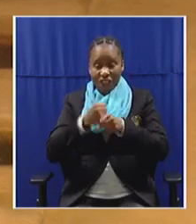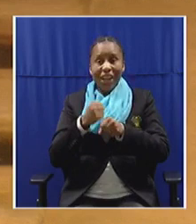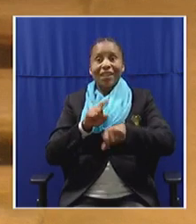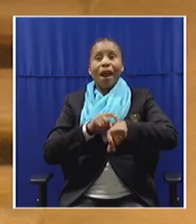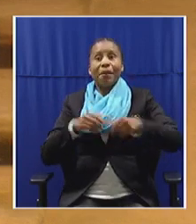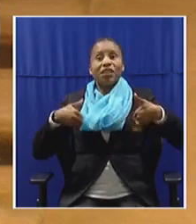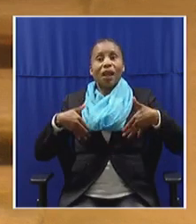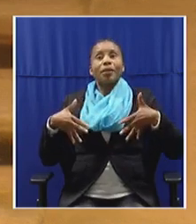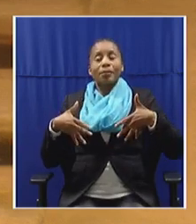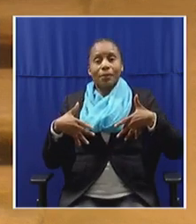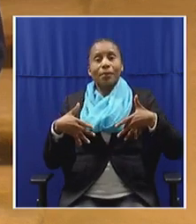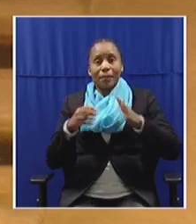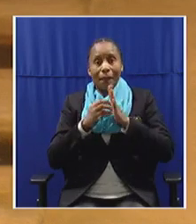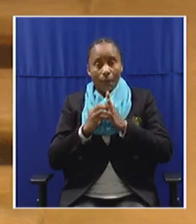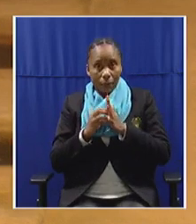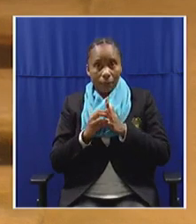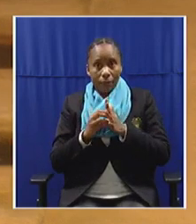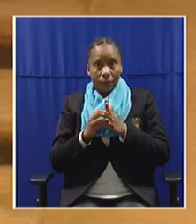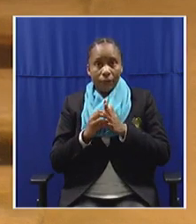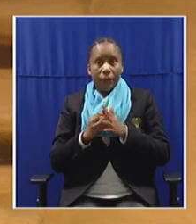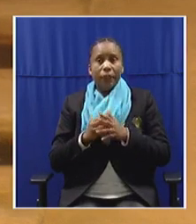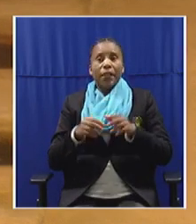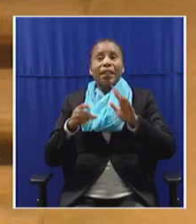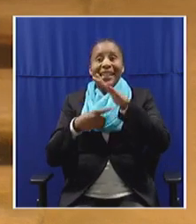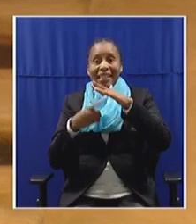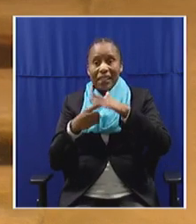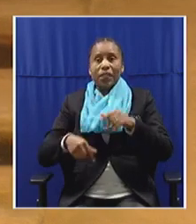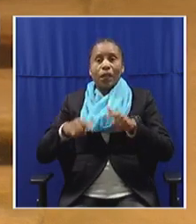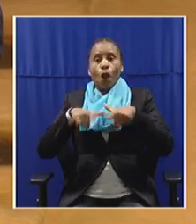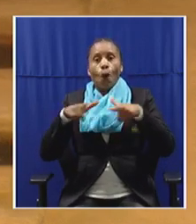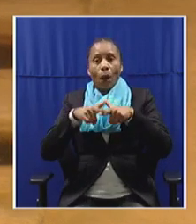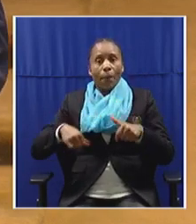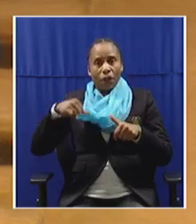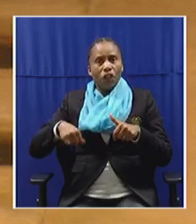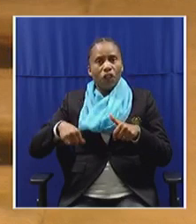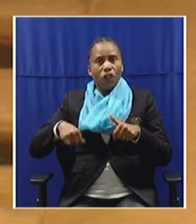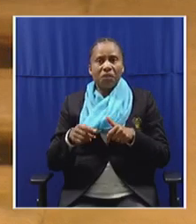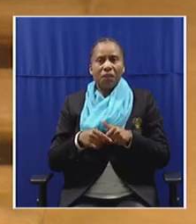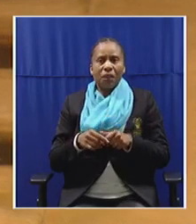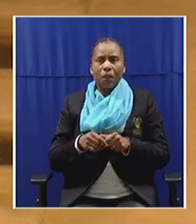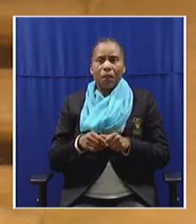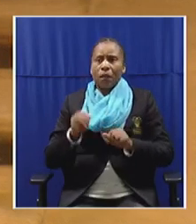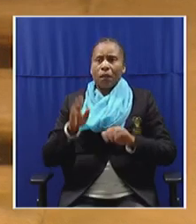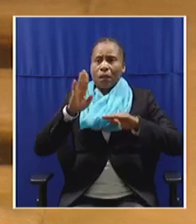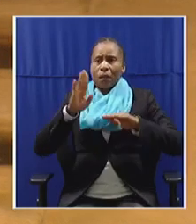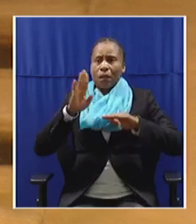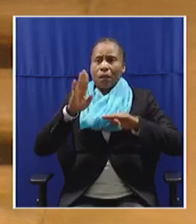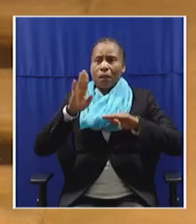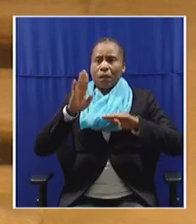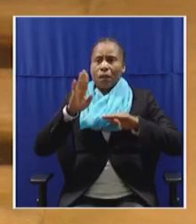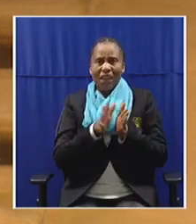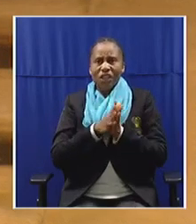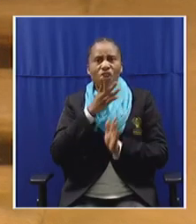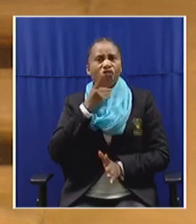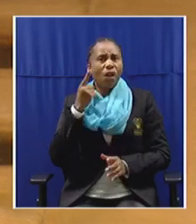instance, the district local municipalities already declared the area as a state of drought and